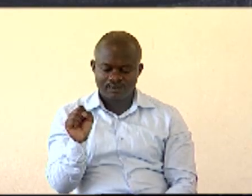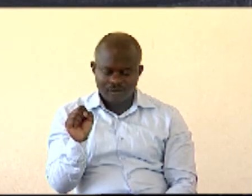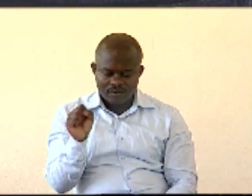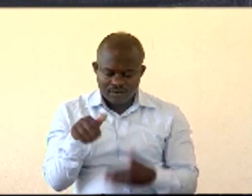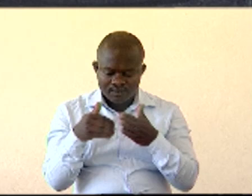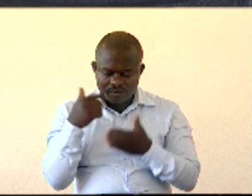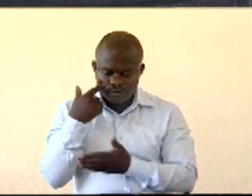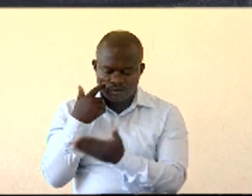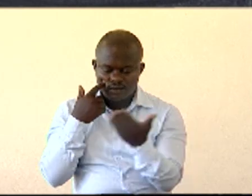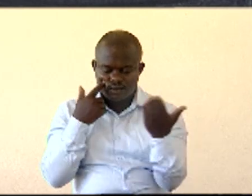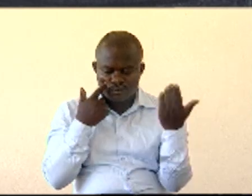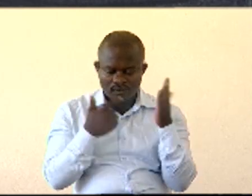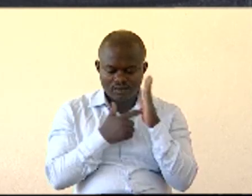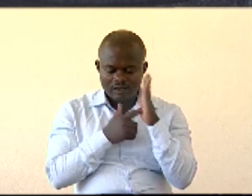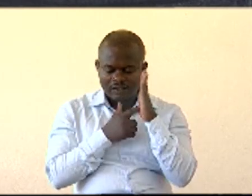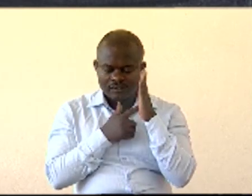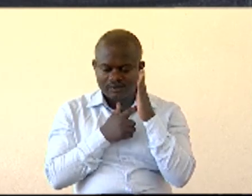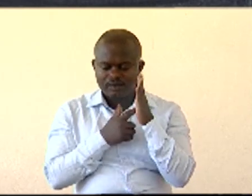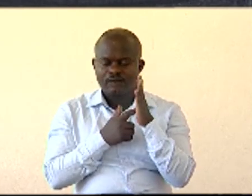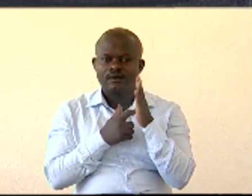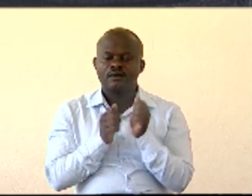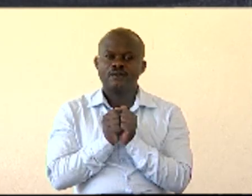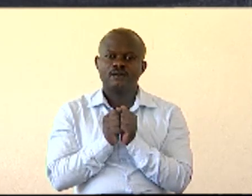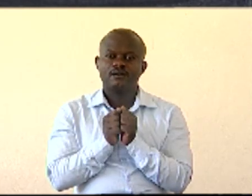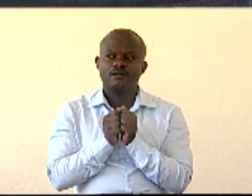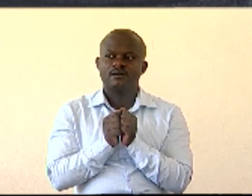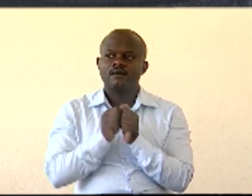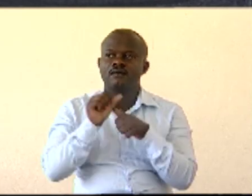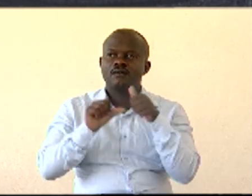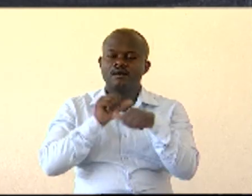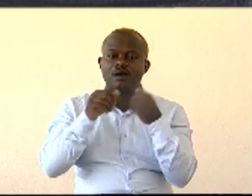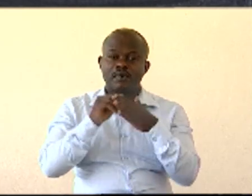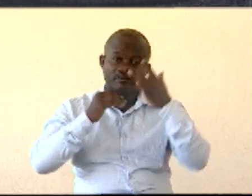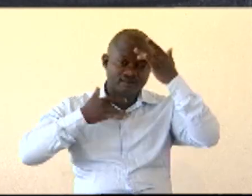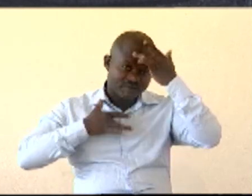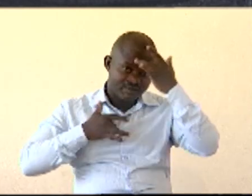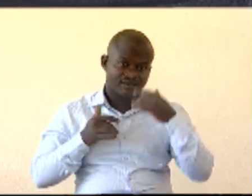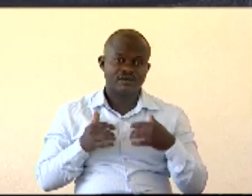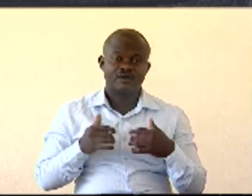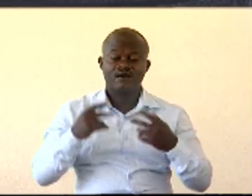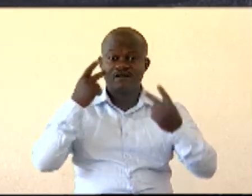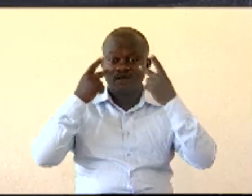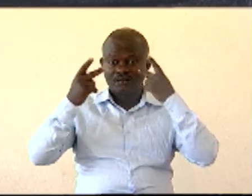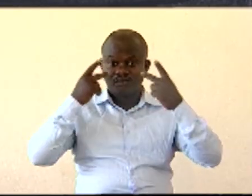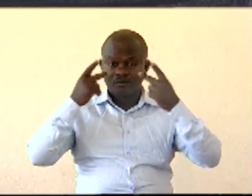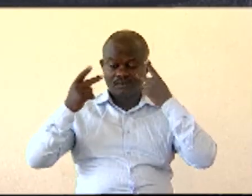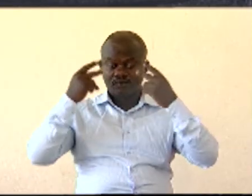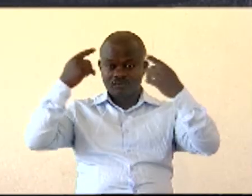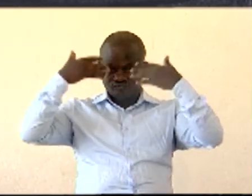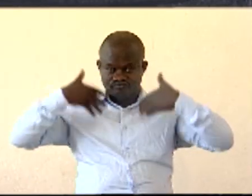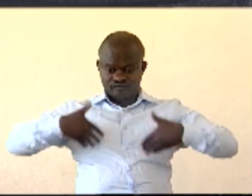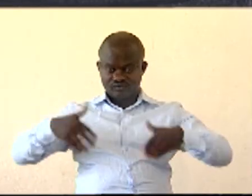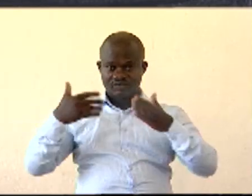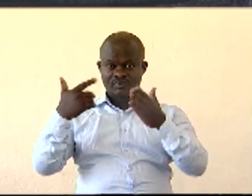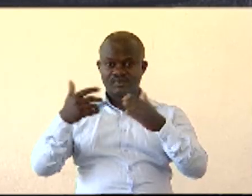These are visible expressions brought about by the disease. Visible expression that brought about by the disease